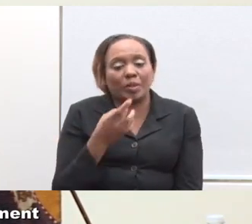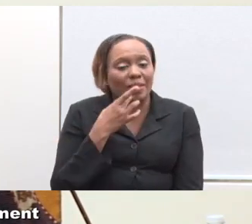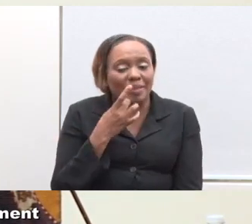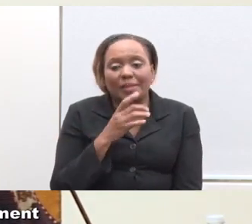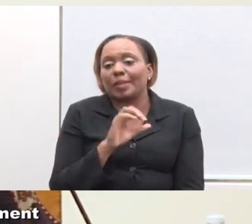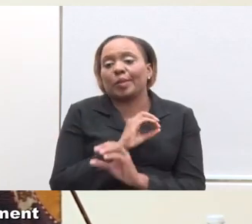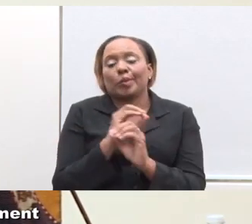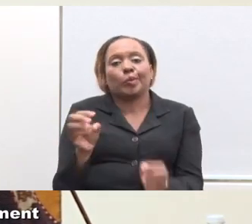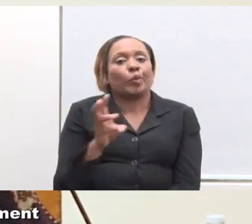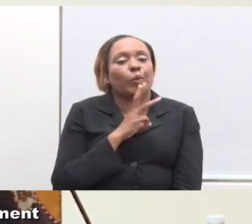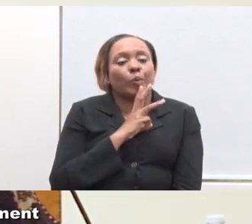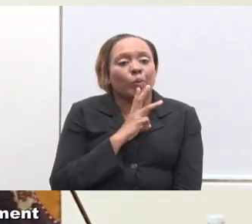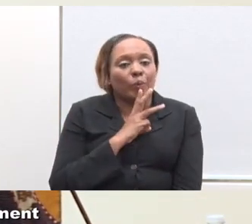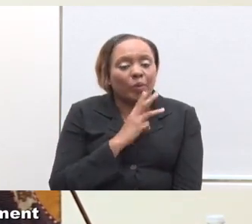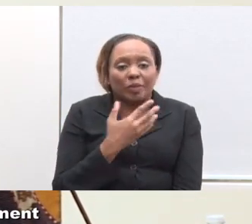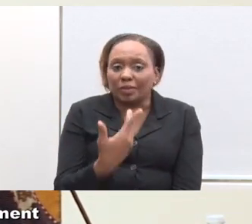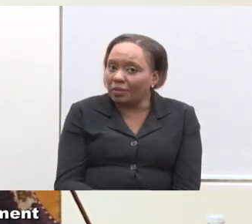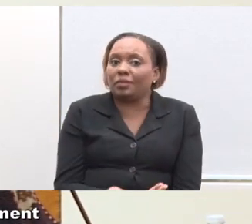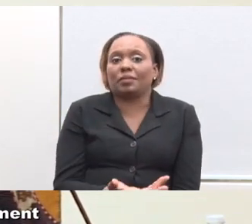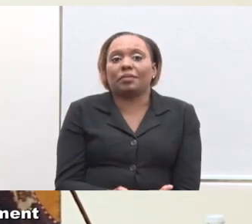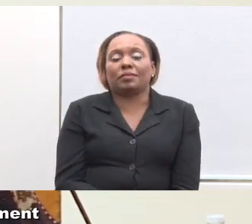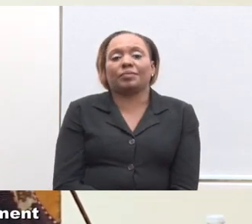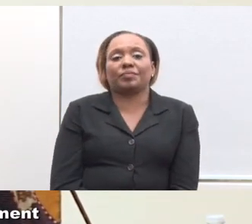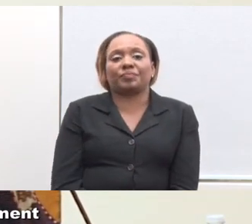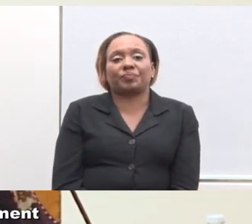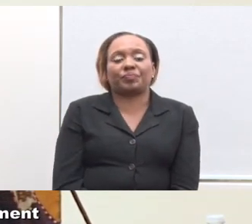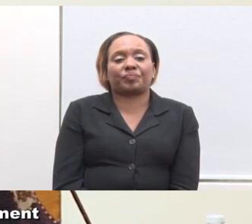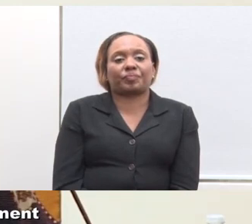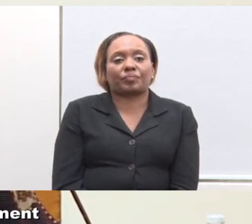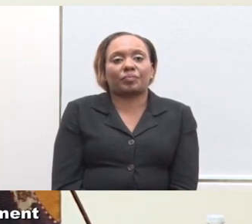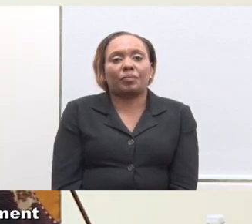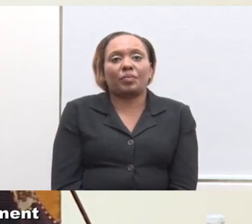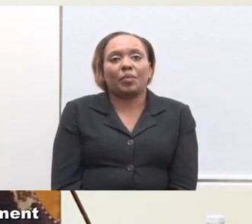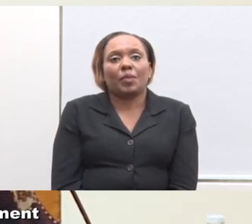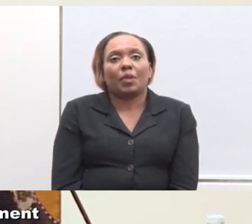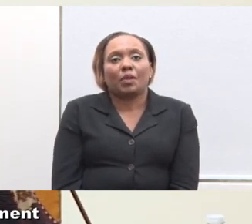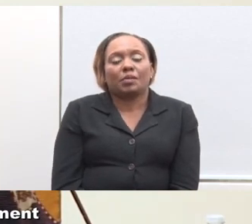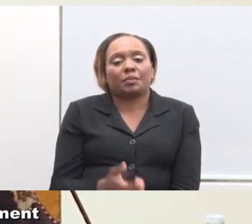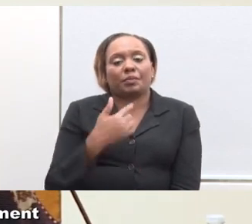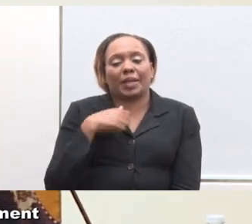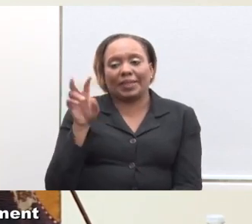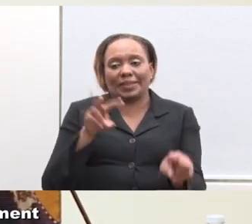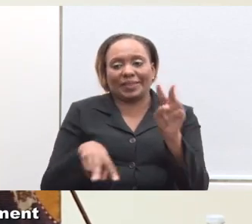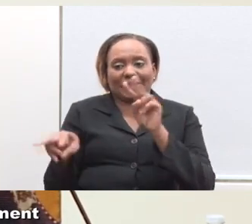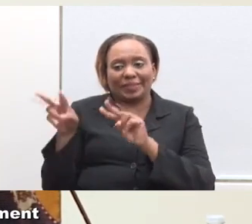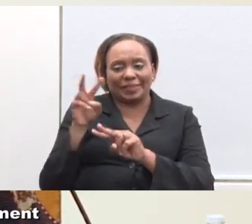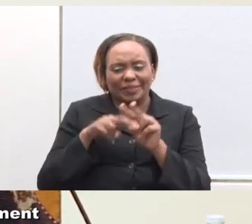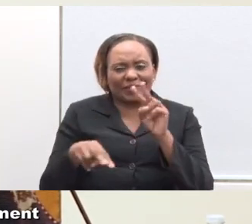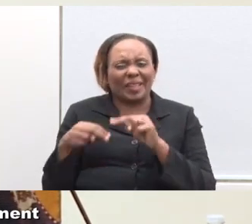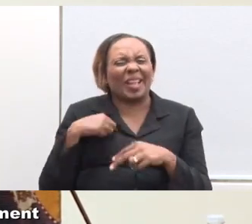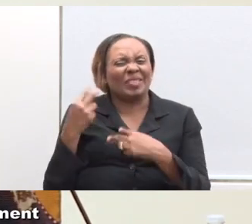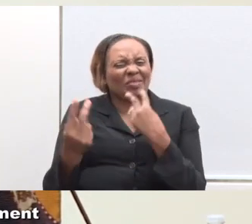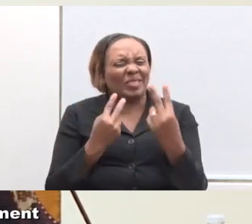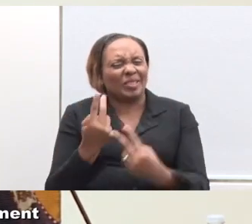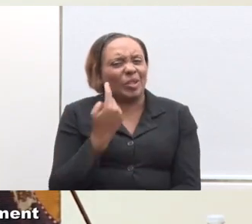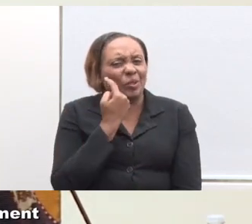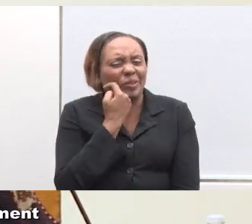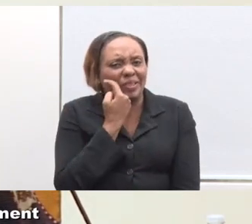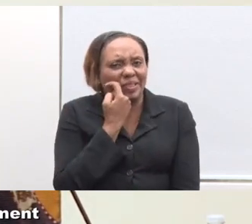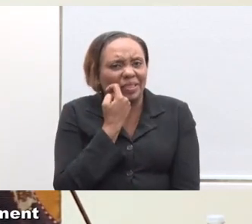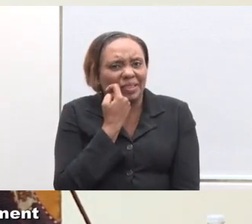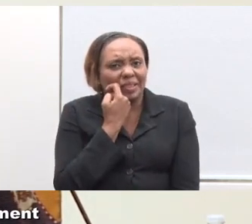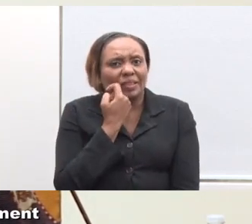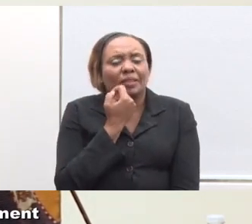number of years. We have now also committed, and I did the site visit a little while ago, to ask them to